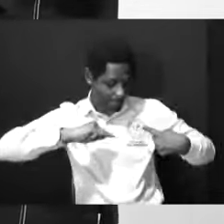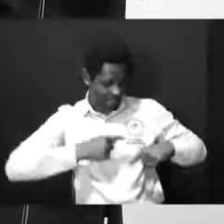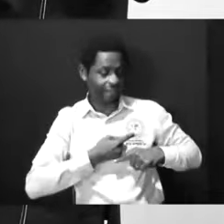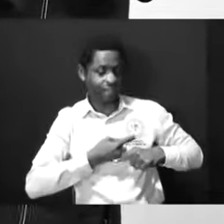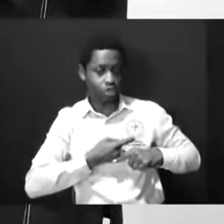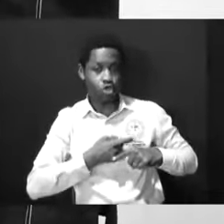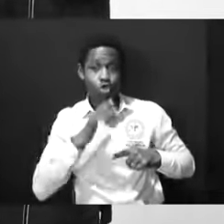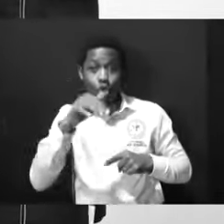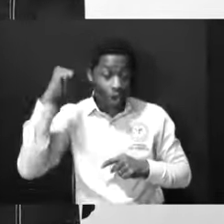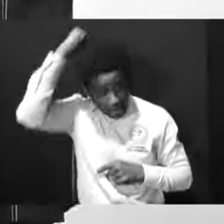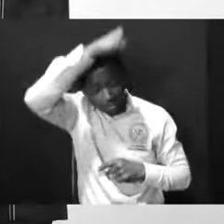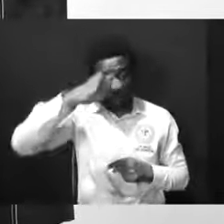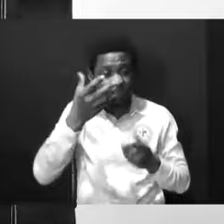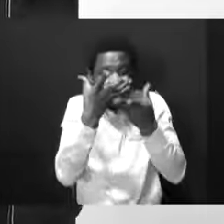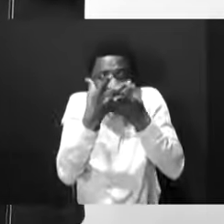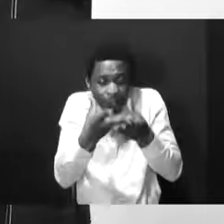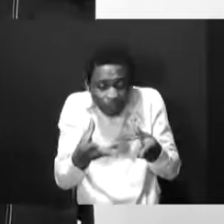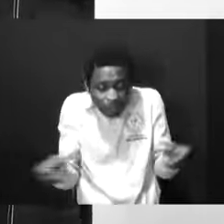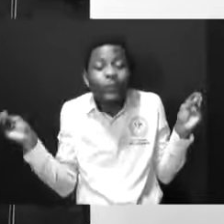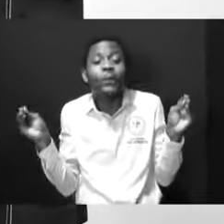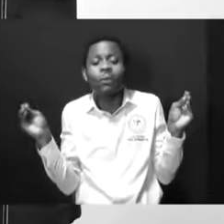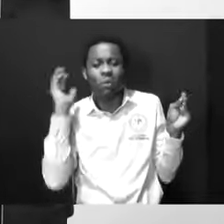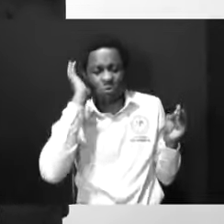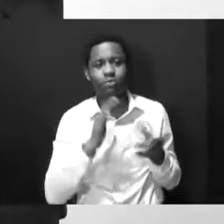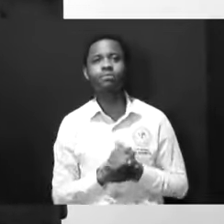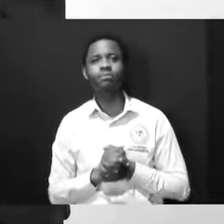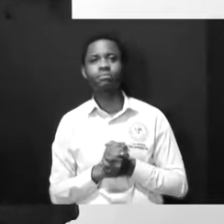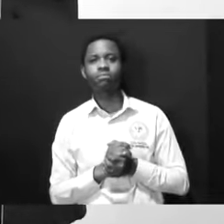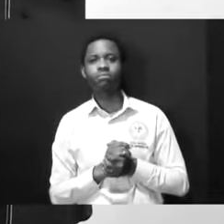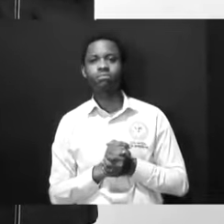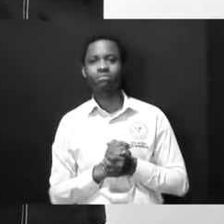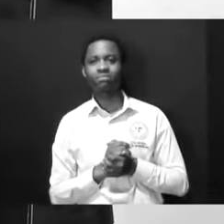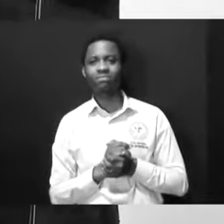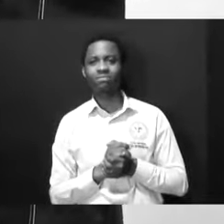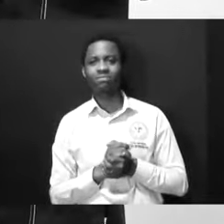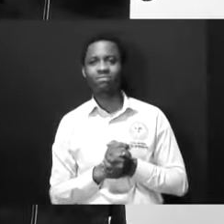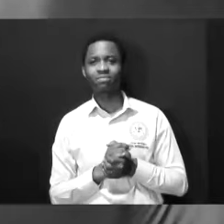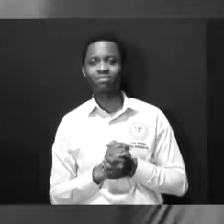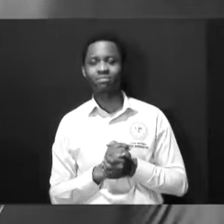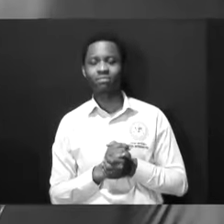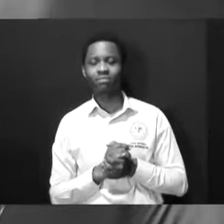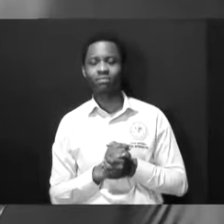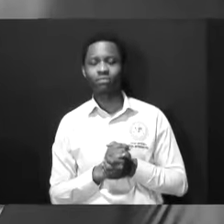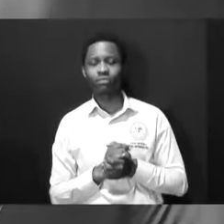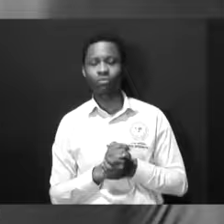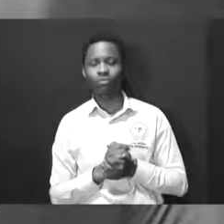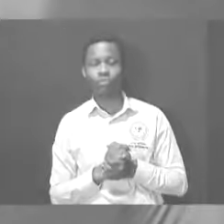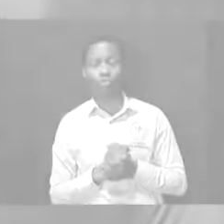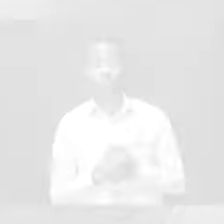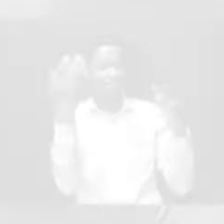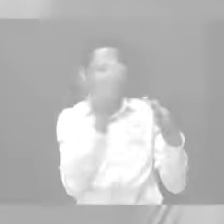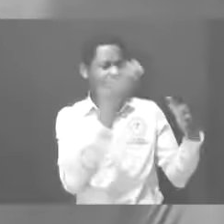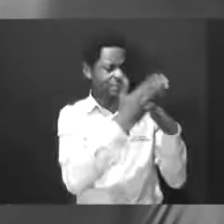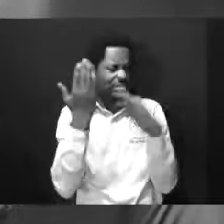When people are disturbing you, please, for the sake of your anointing, don't mind them. It is a nipa